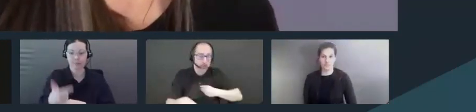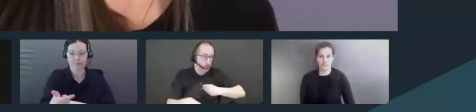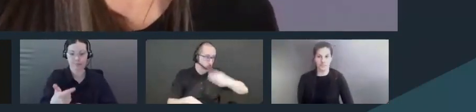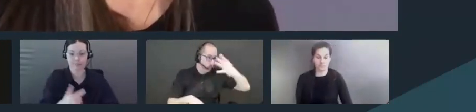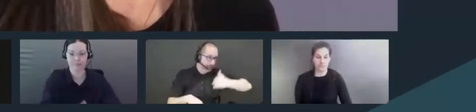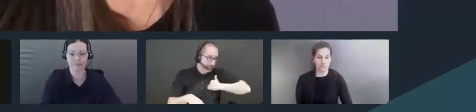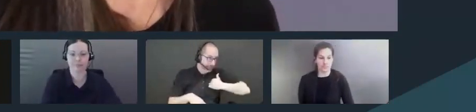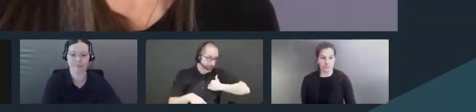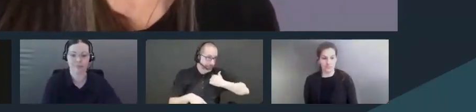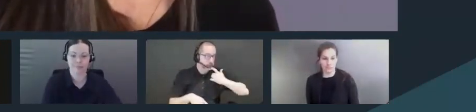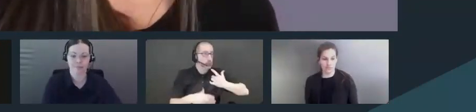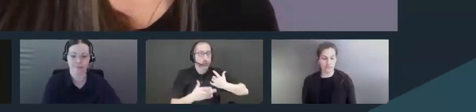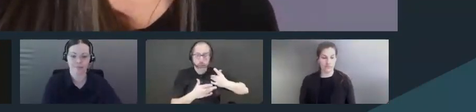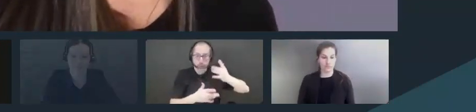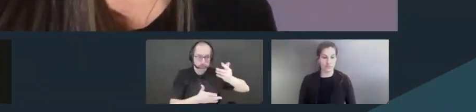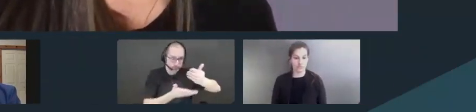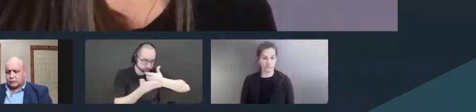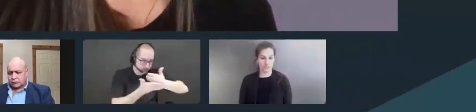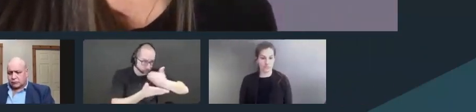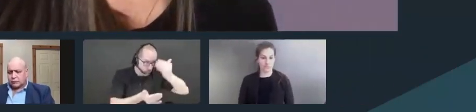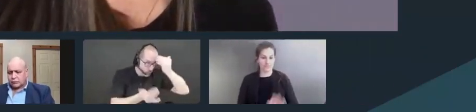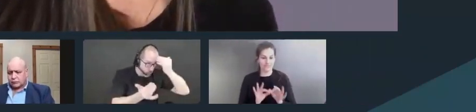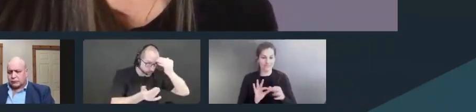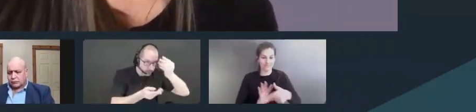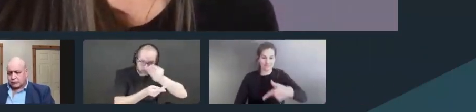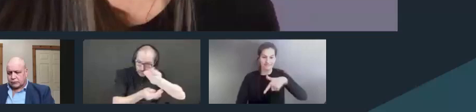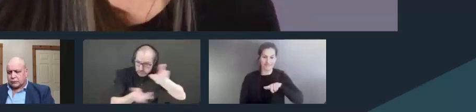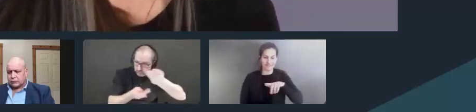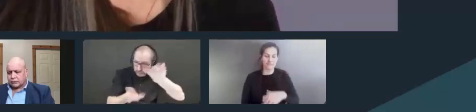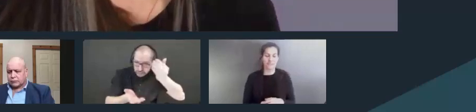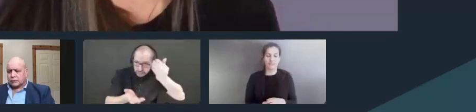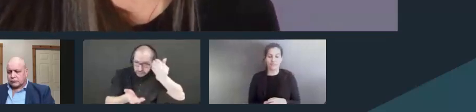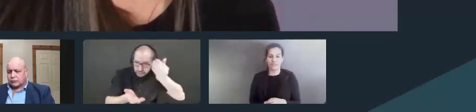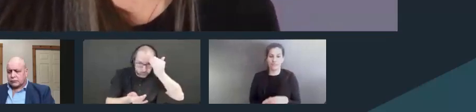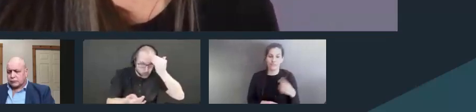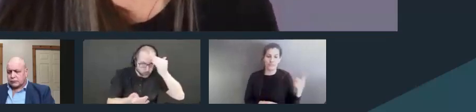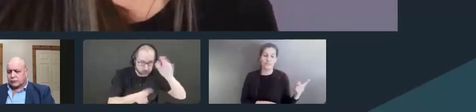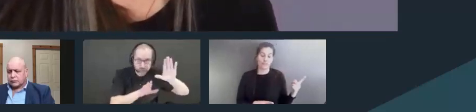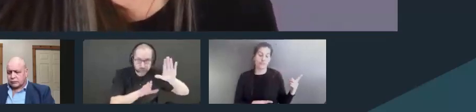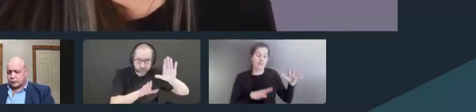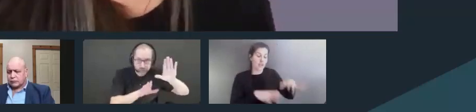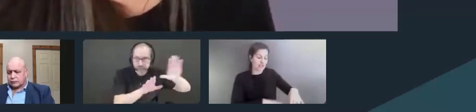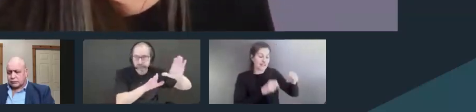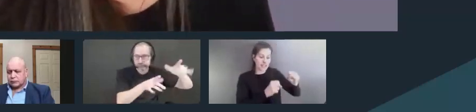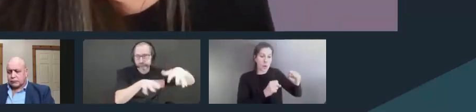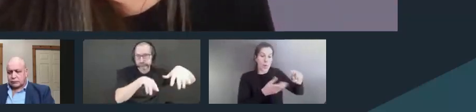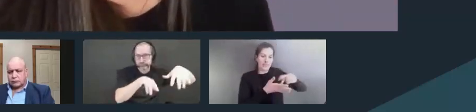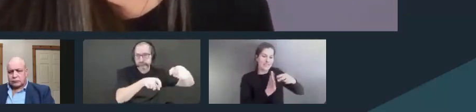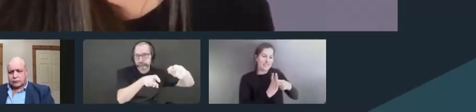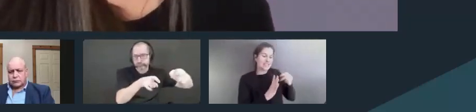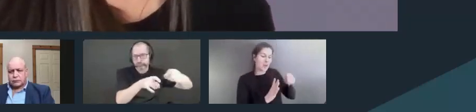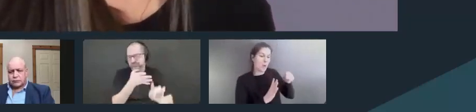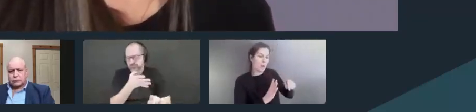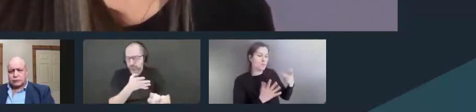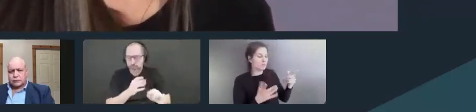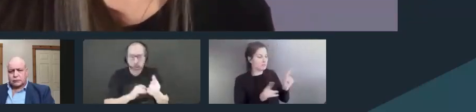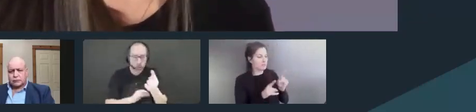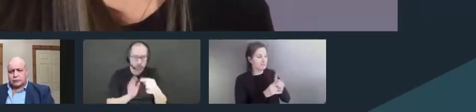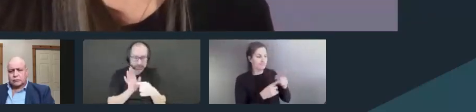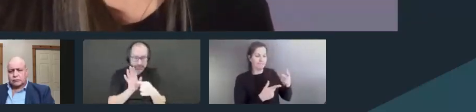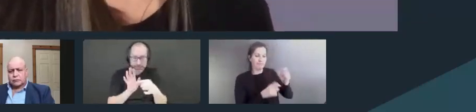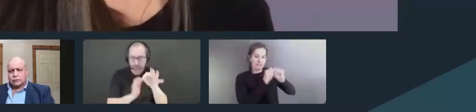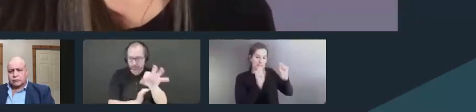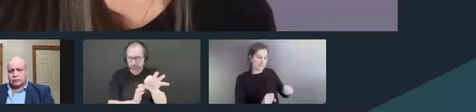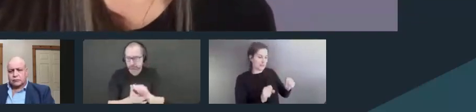and communicating knowledge, etc. As just one example, we see the